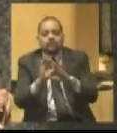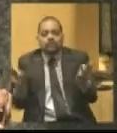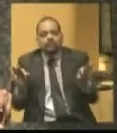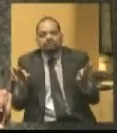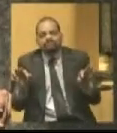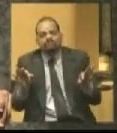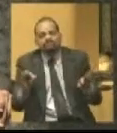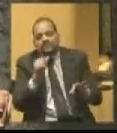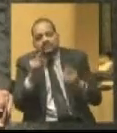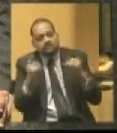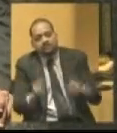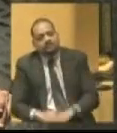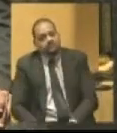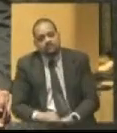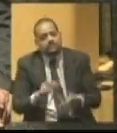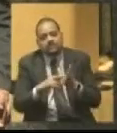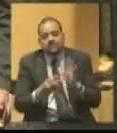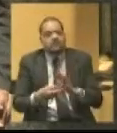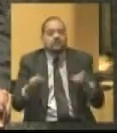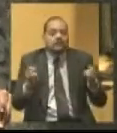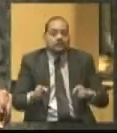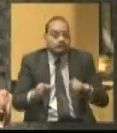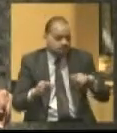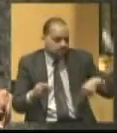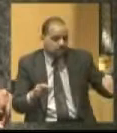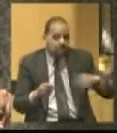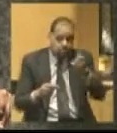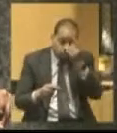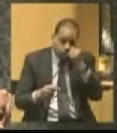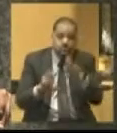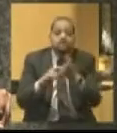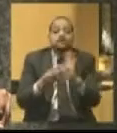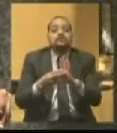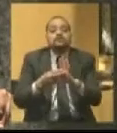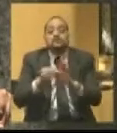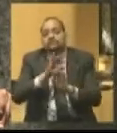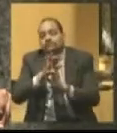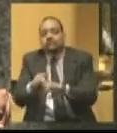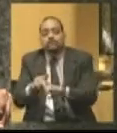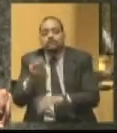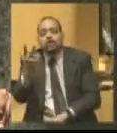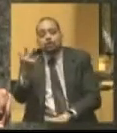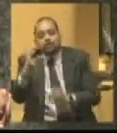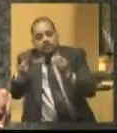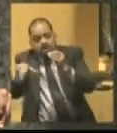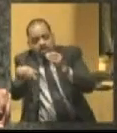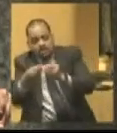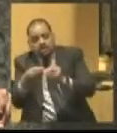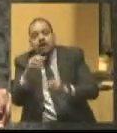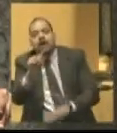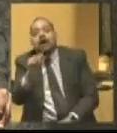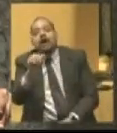why they pushed so strongly for the 13th Amendment. The Democrats by defeating the amendment in the House in June